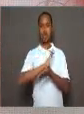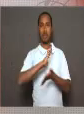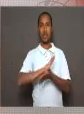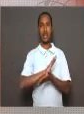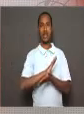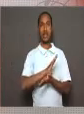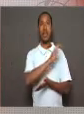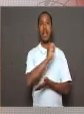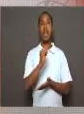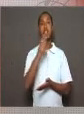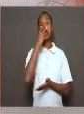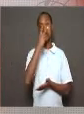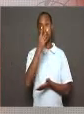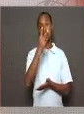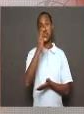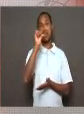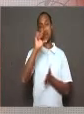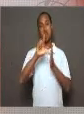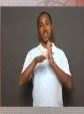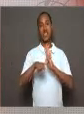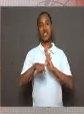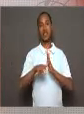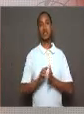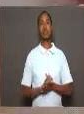paper, and I will see you in a few